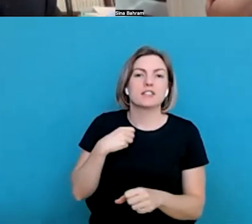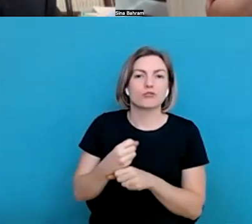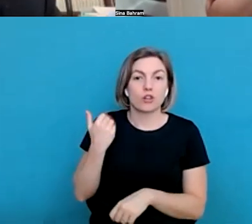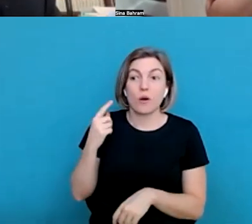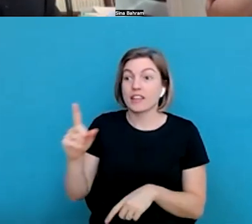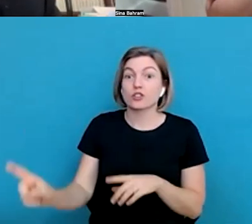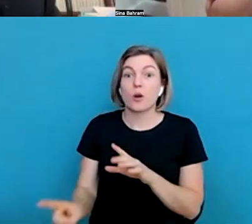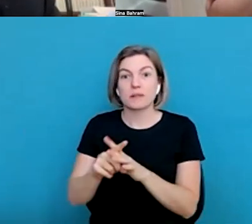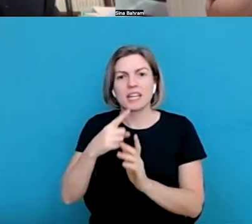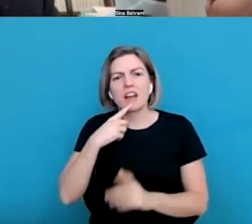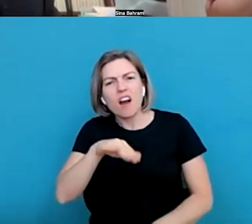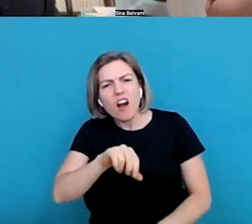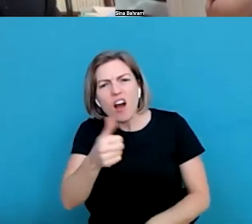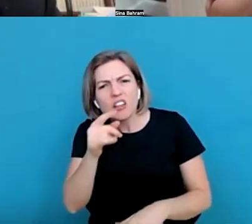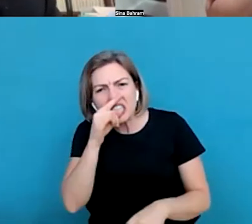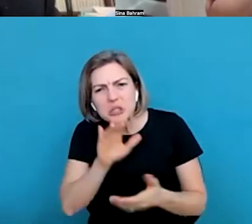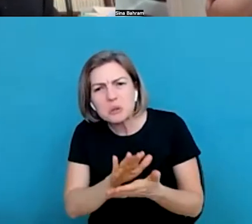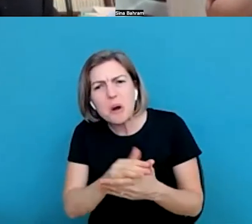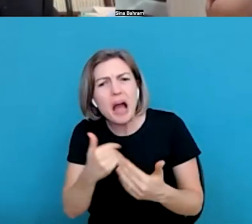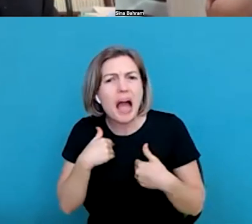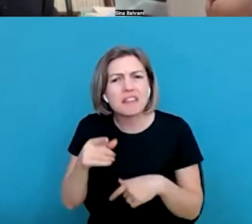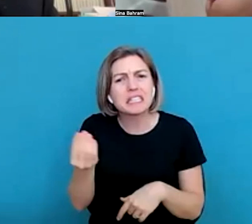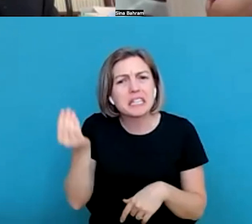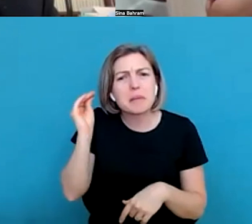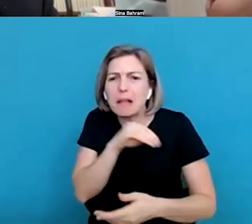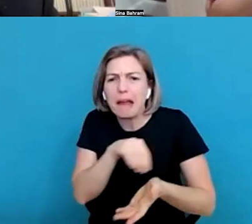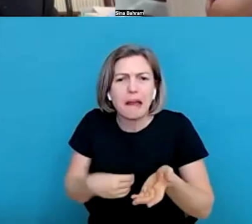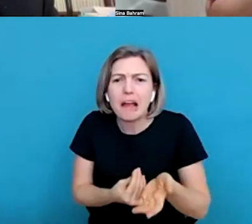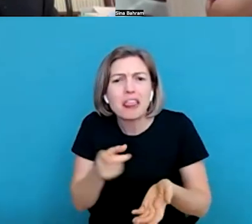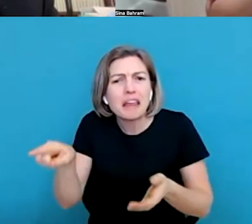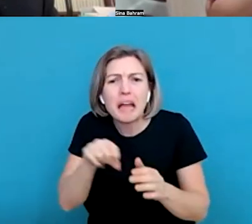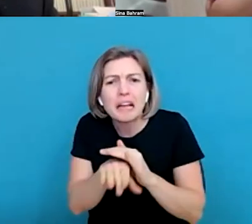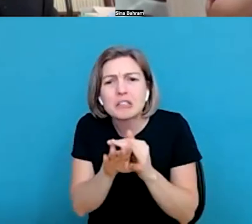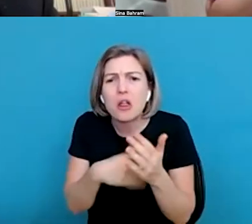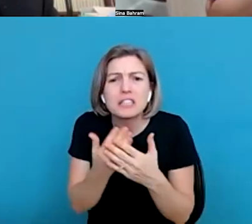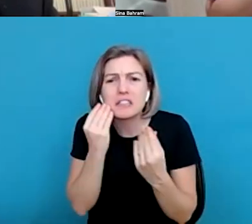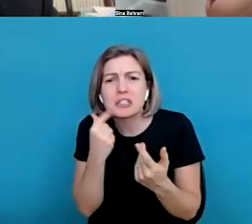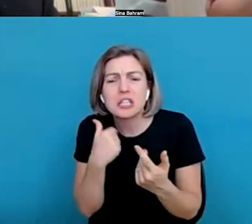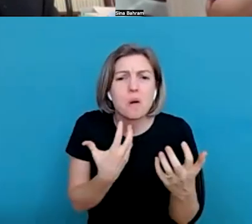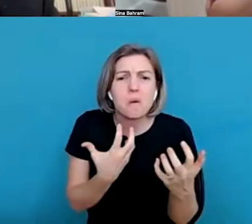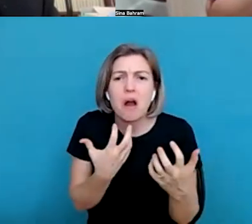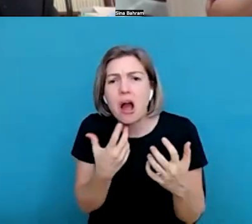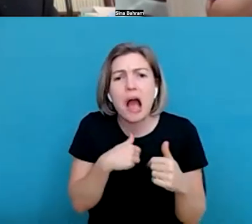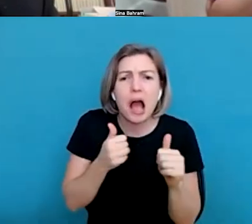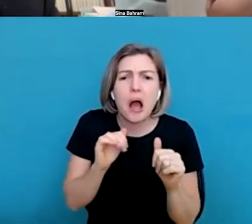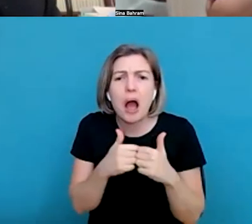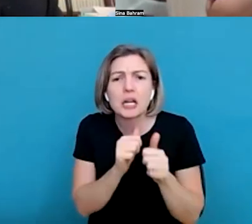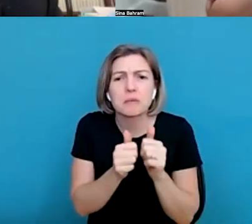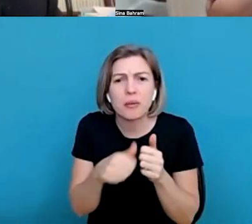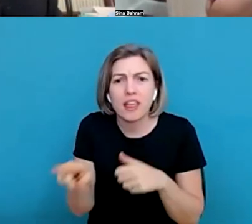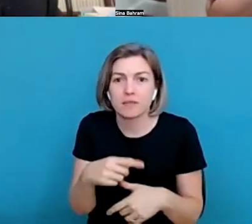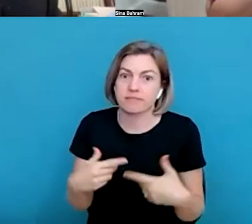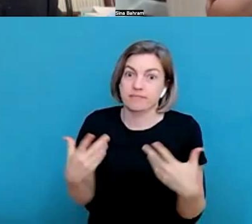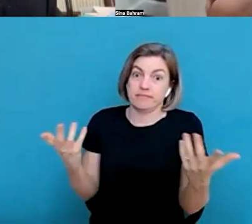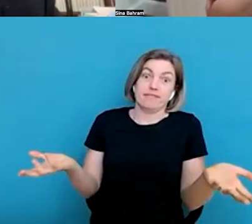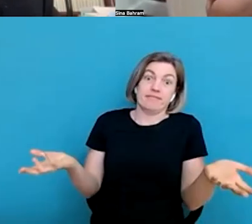up and say, well, all the other kids at school have got this implant, and so they can access all this information, and how am I going to compete with them?